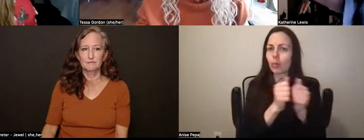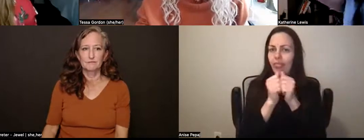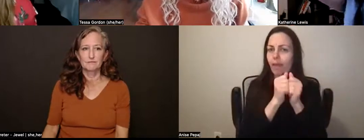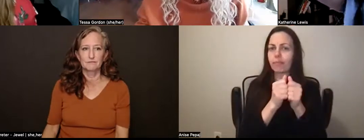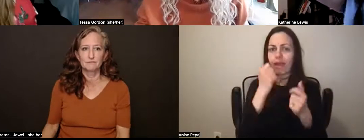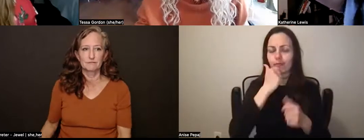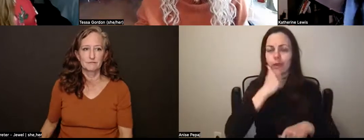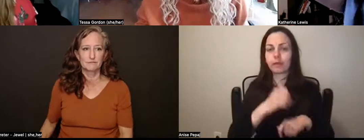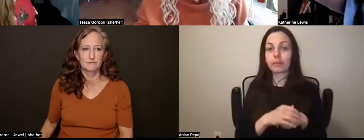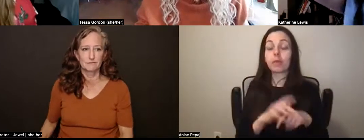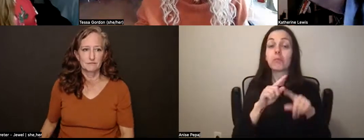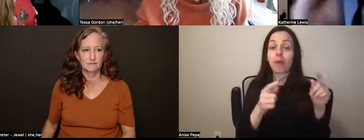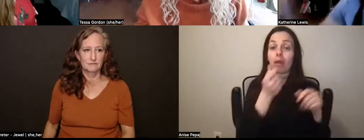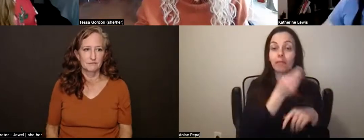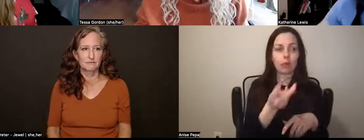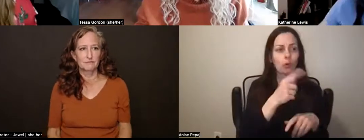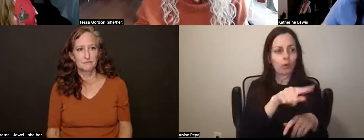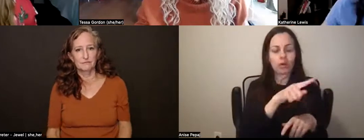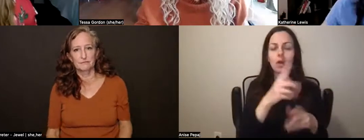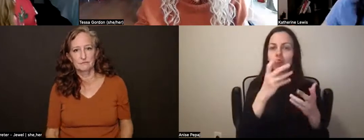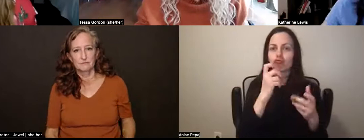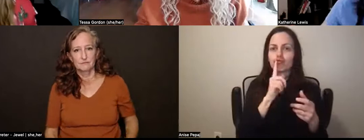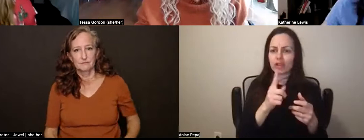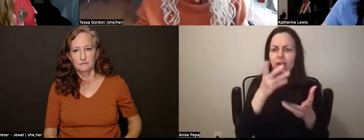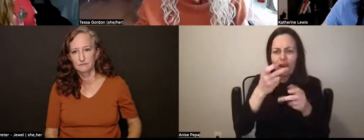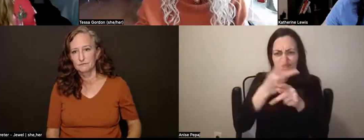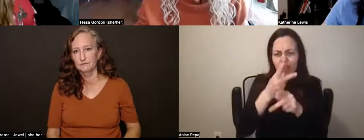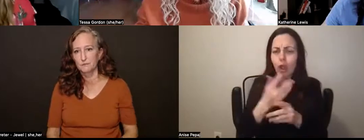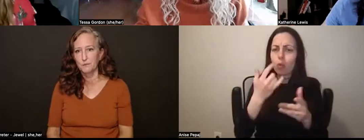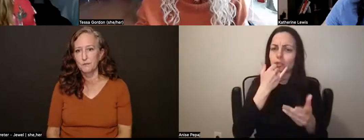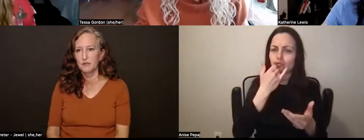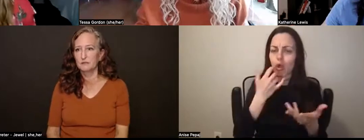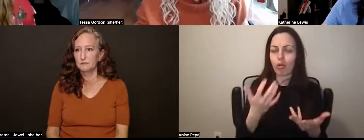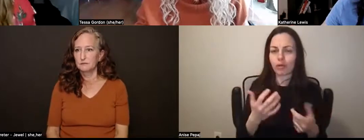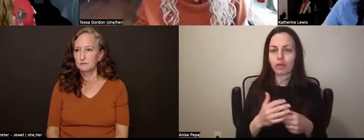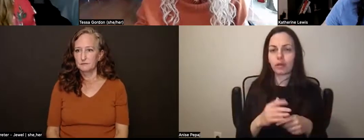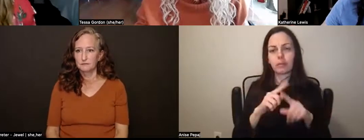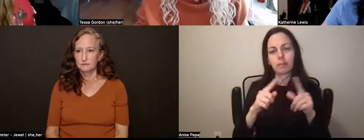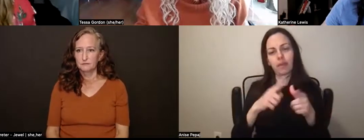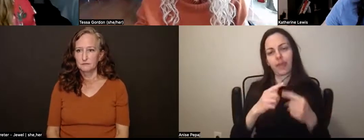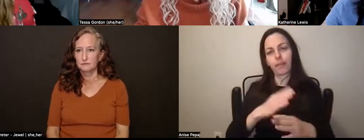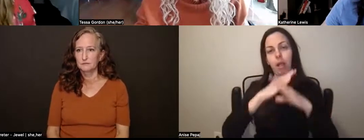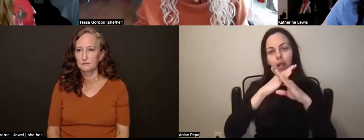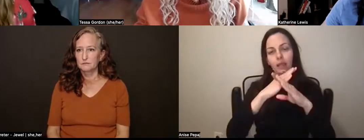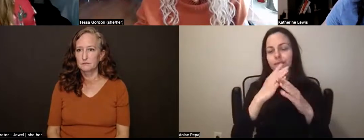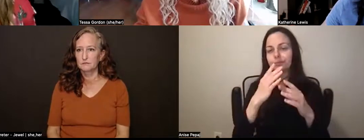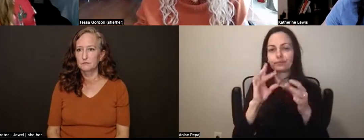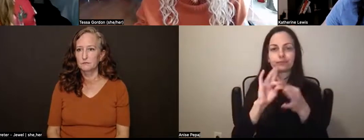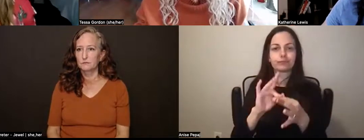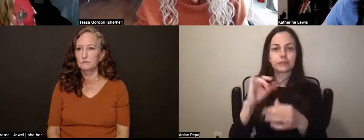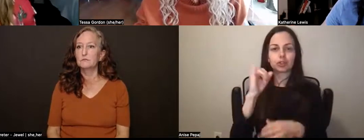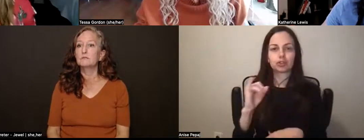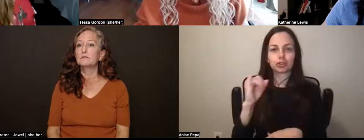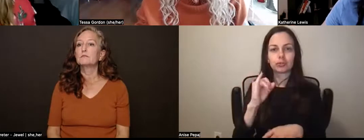some in the bunch that actually want to get down to the nitty-gritty of what's going wrong. But then again, the blockade comes with insurance. How much are they willing